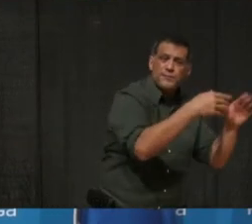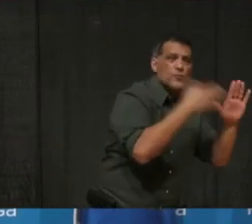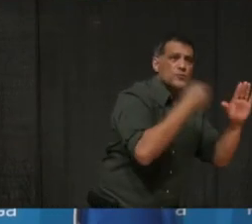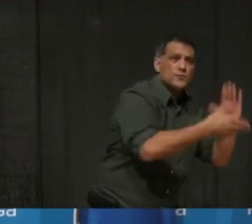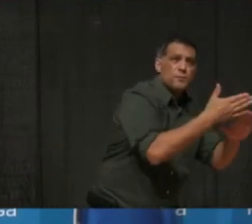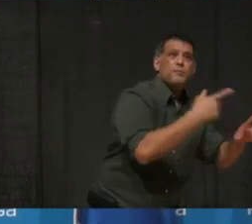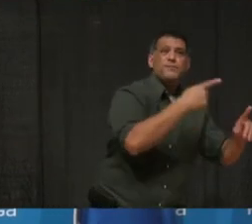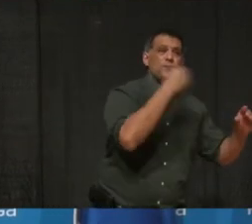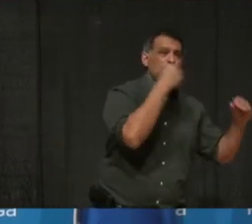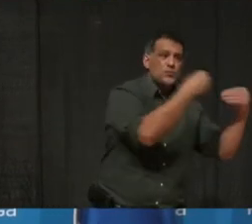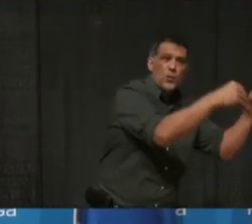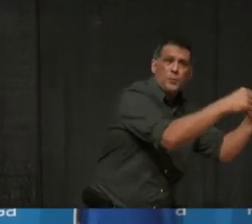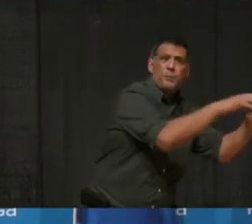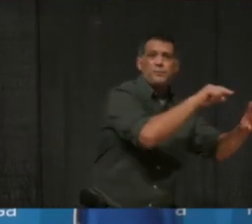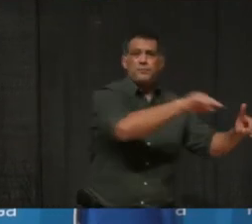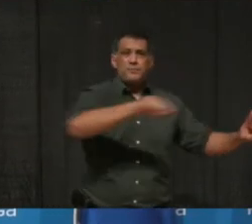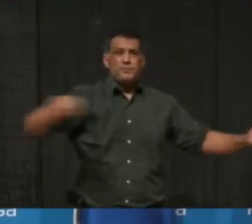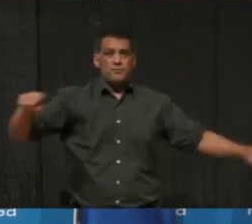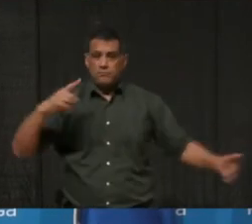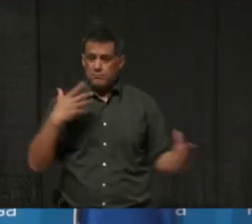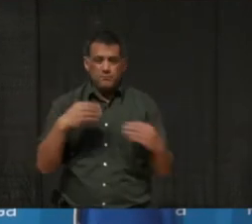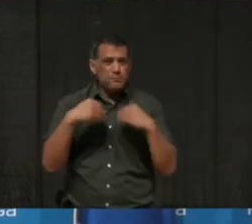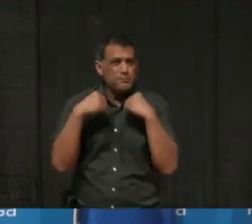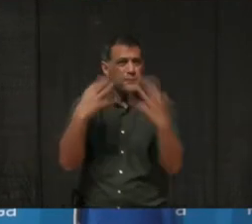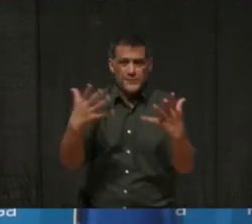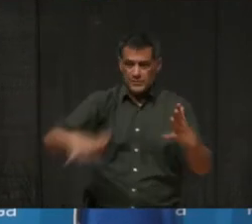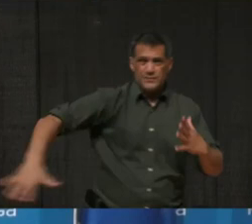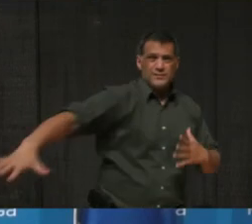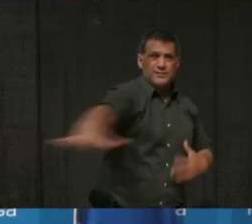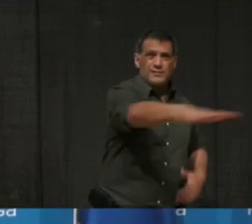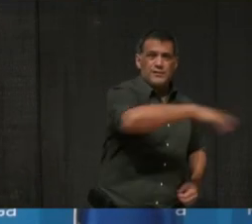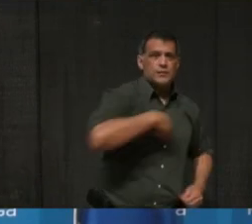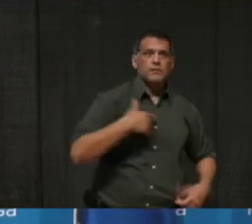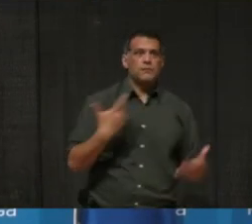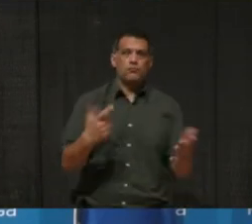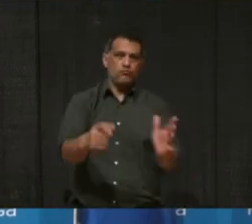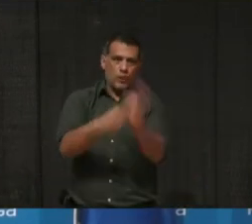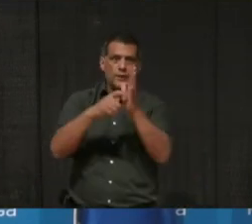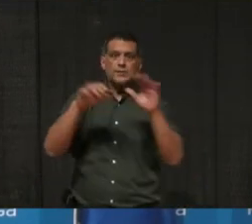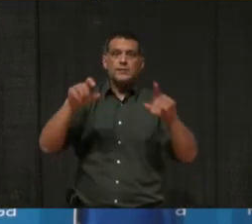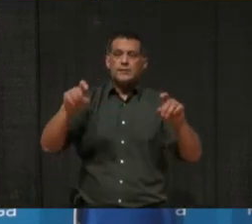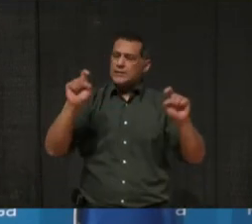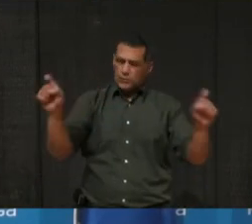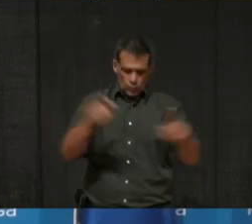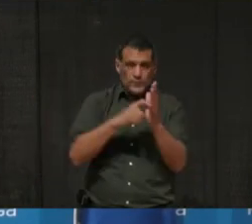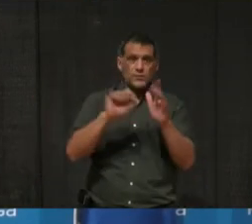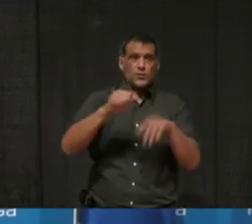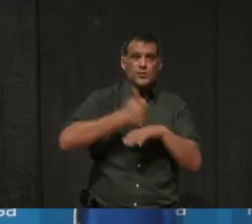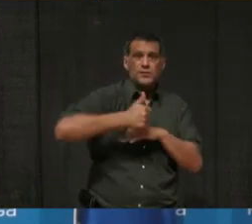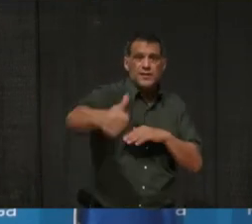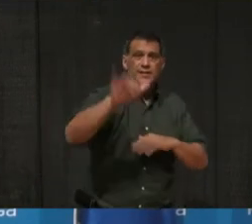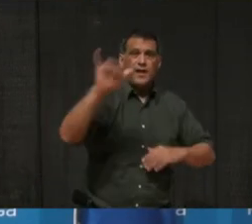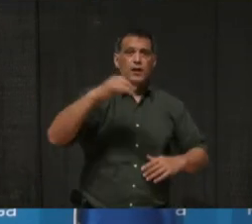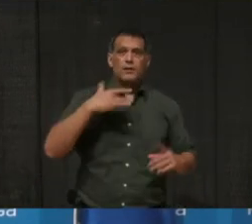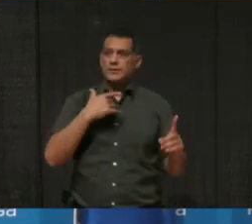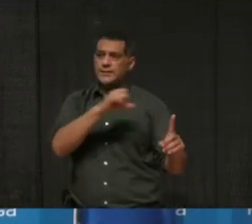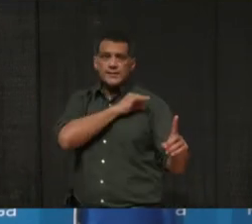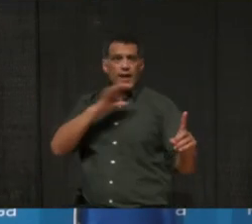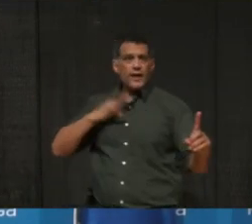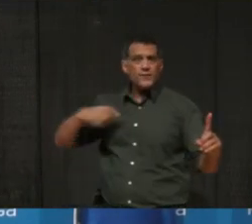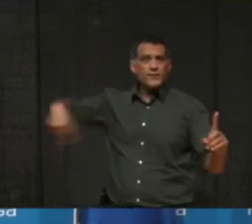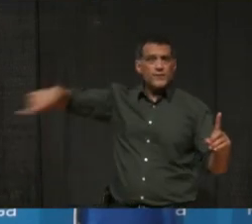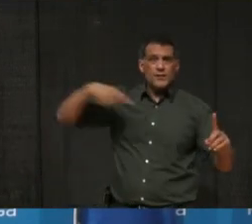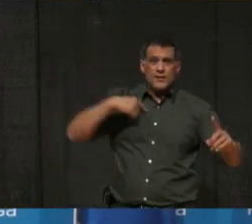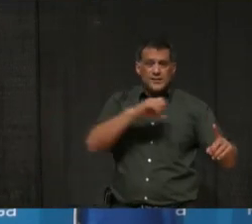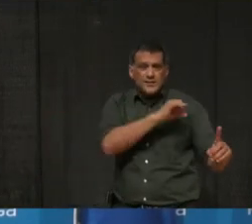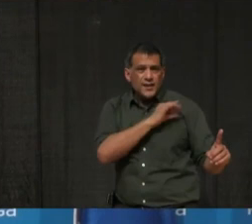stores, who continue to provide the rest of us with the essential items that we need. These are the staff in our long-term care